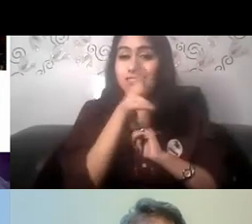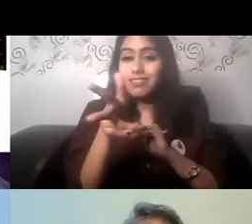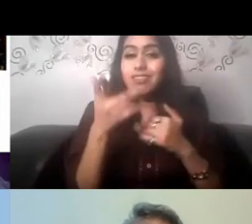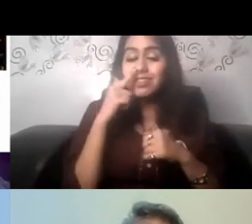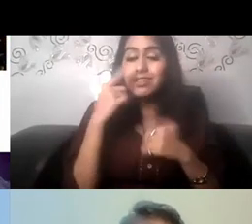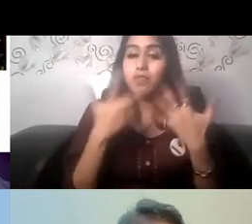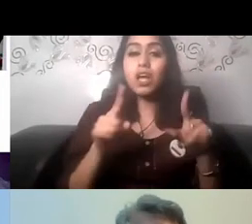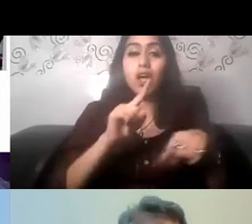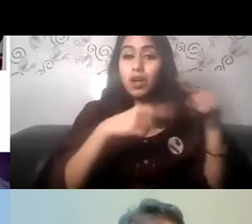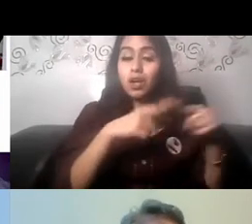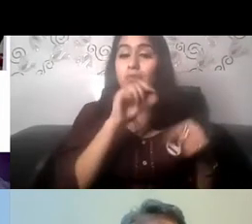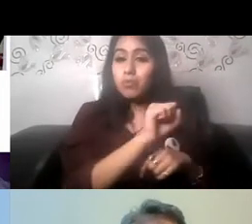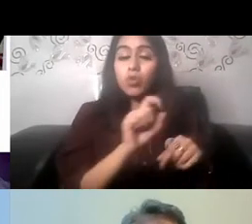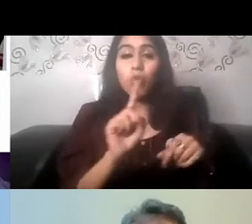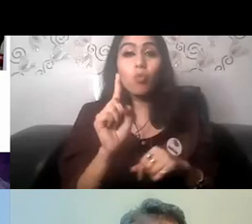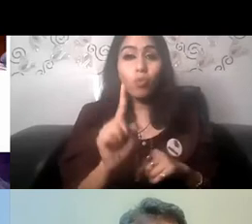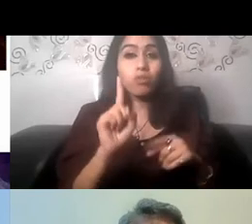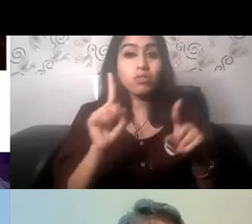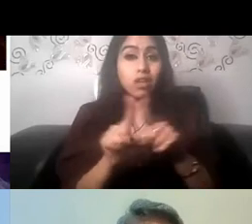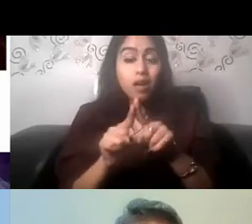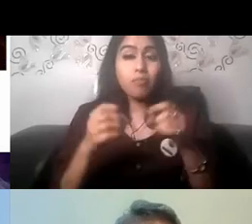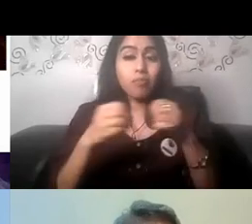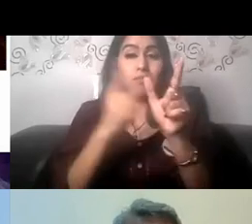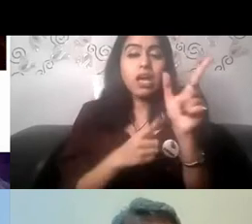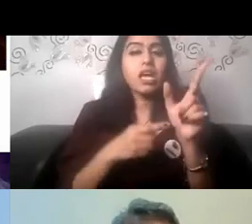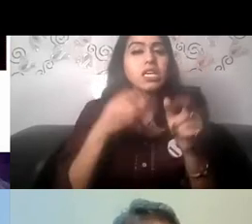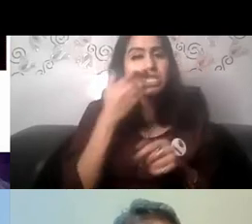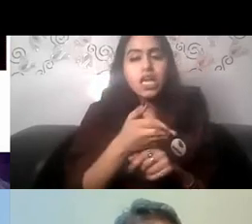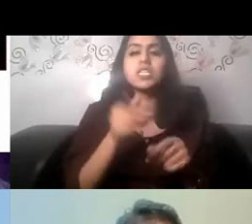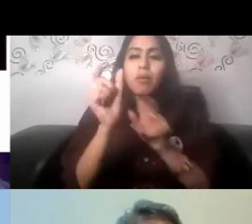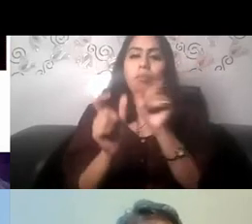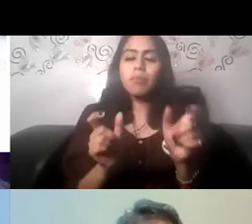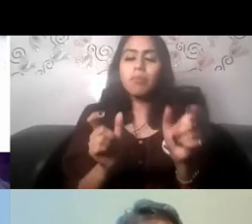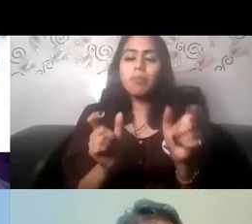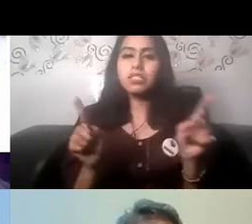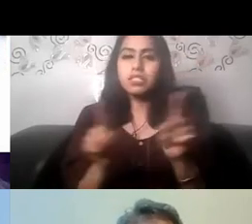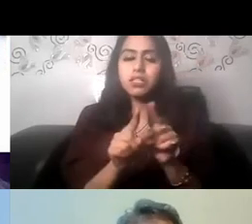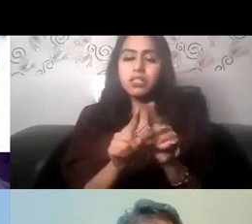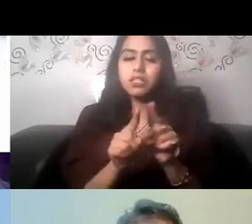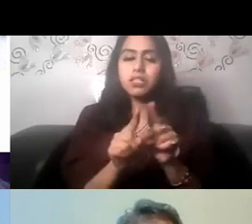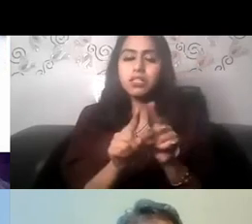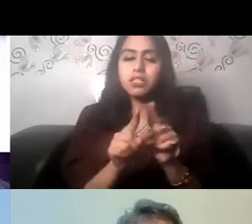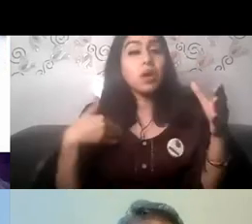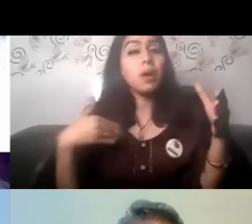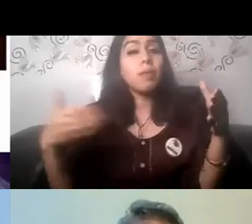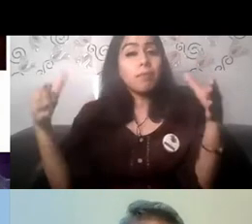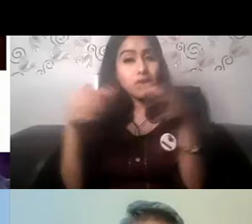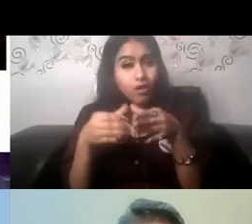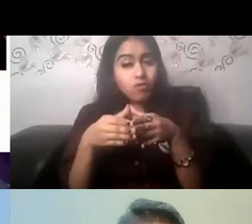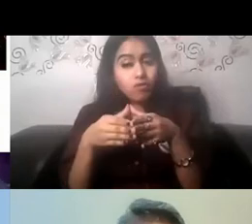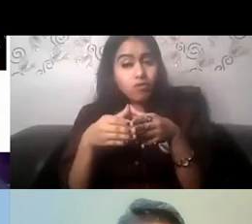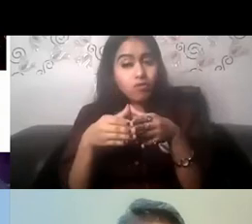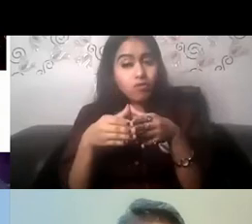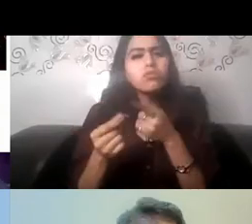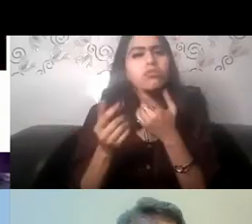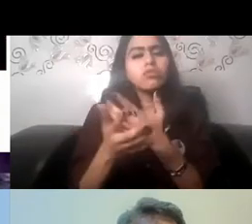an organization being run by such people. Yes, this batchmate of he runs